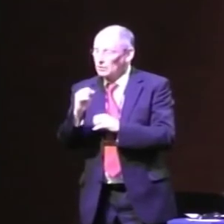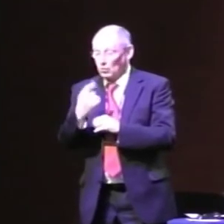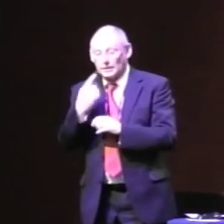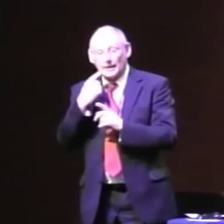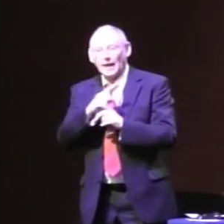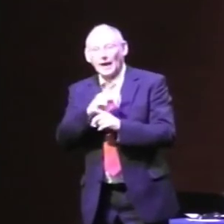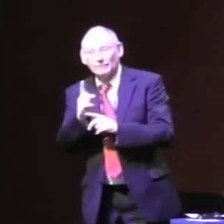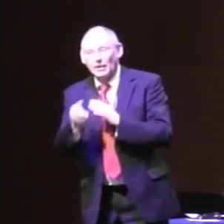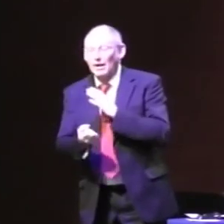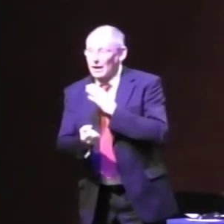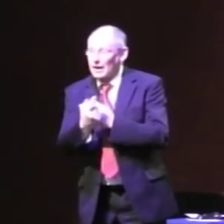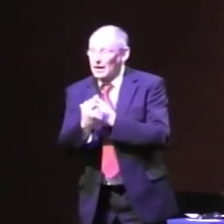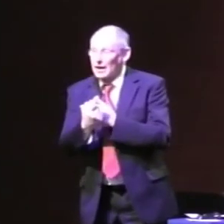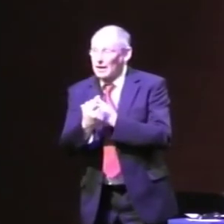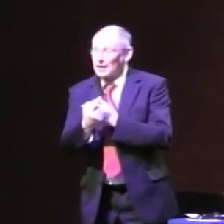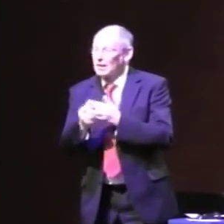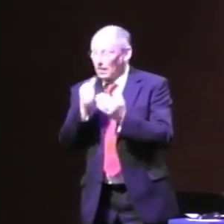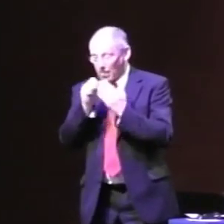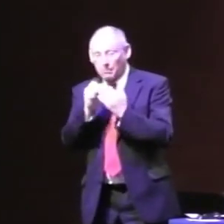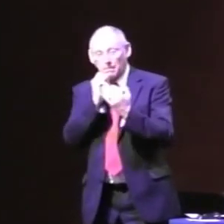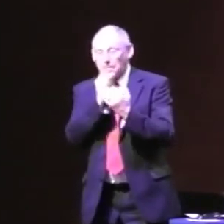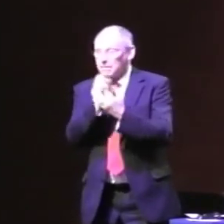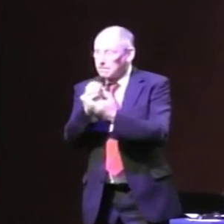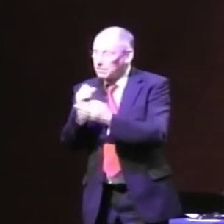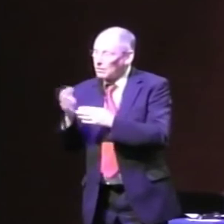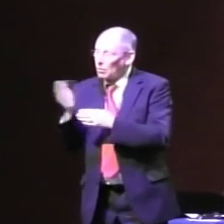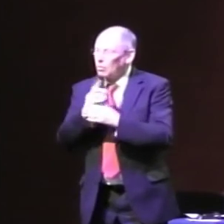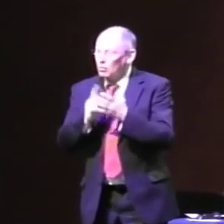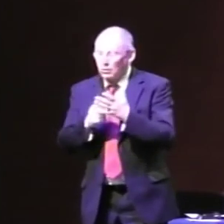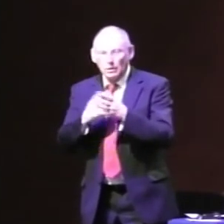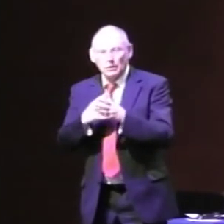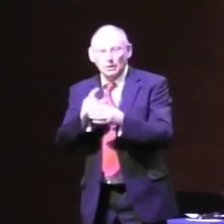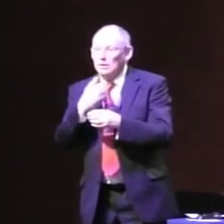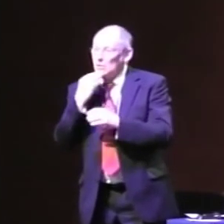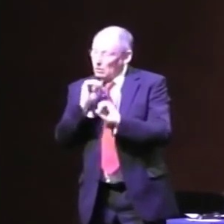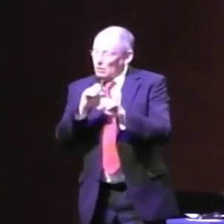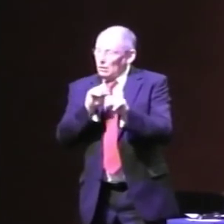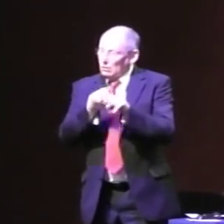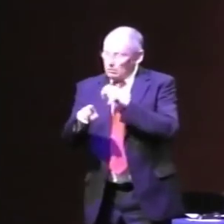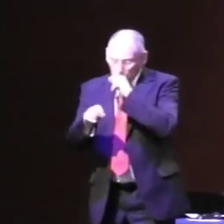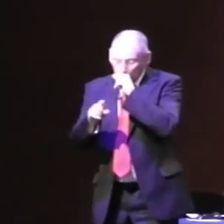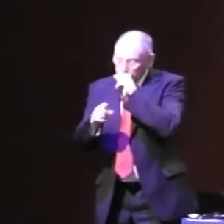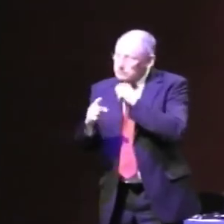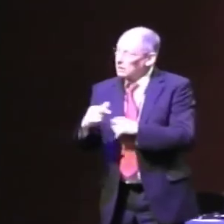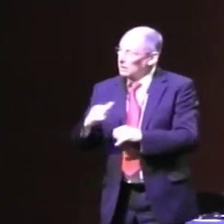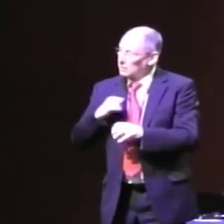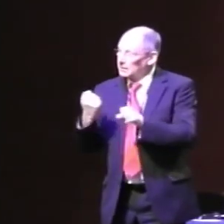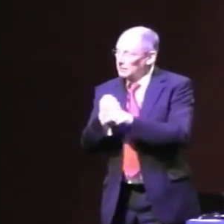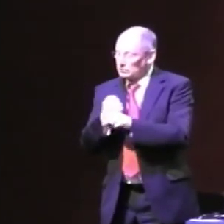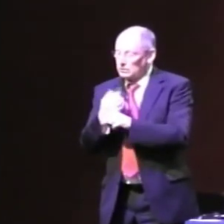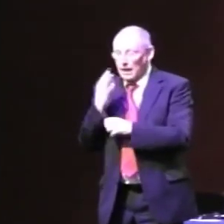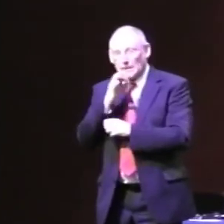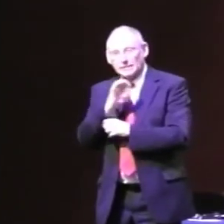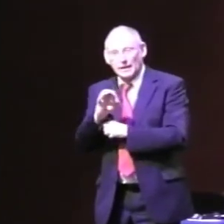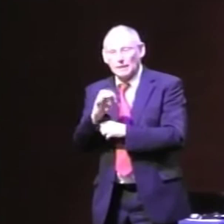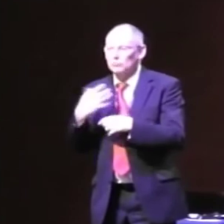this happened, actually wrote to all local authorities who had been using that particular construction company and asked them to